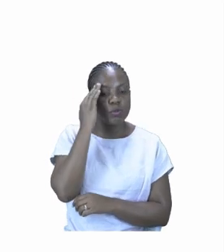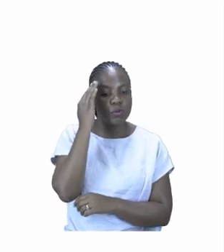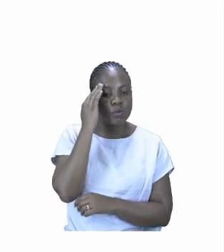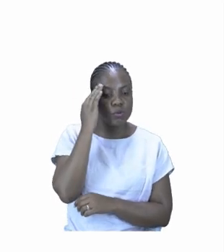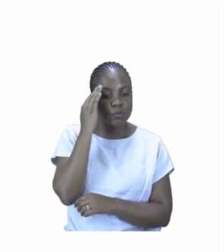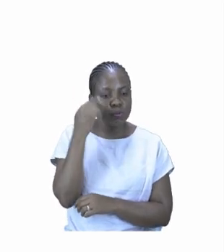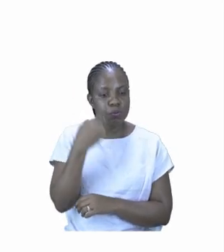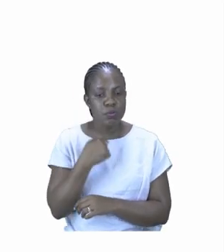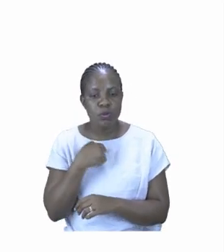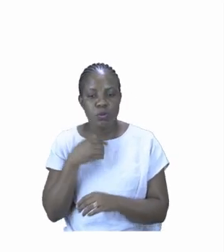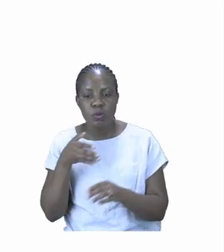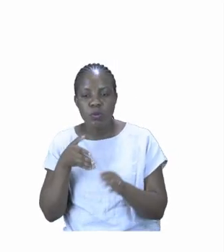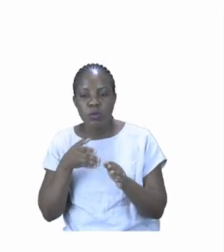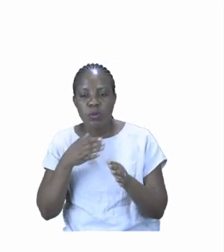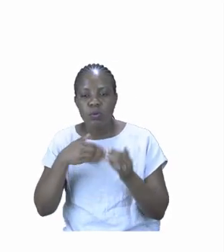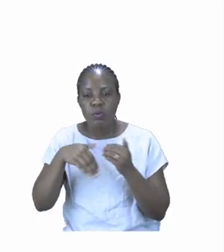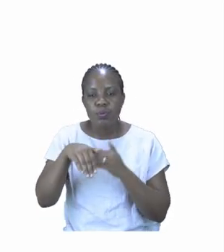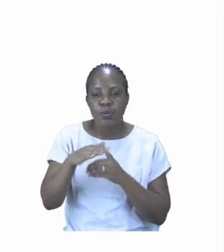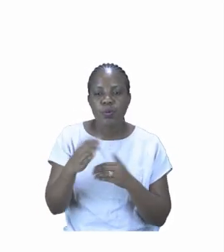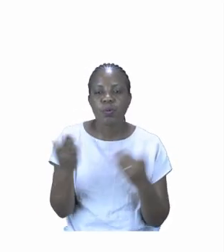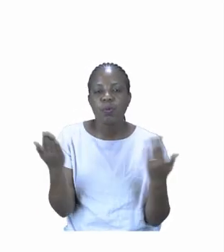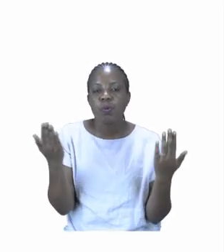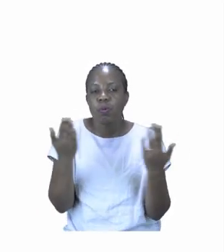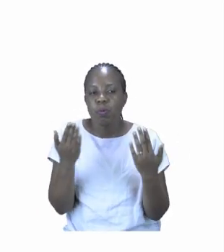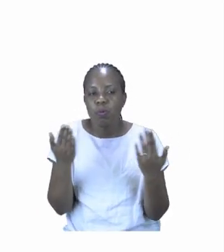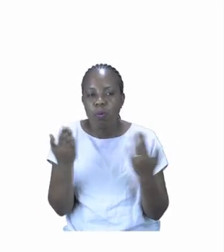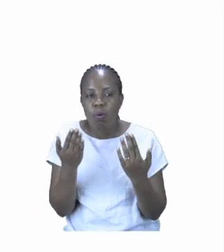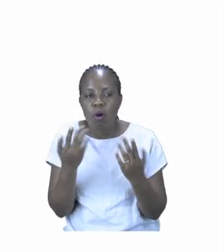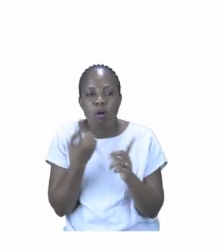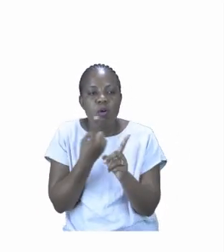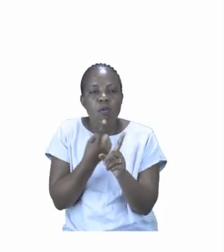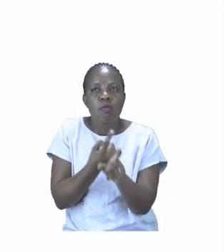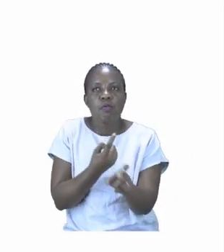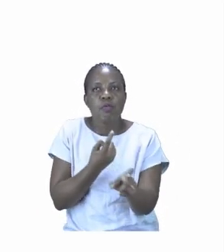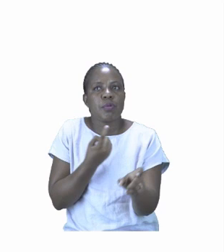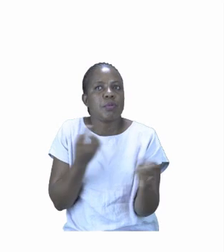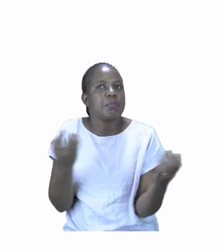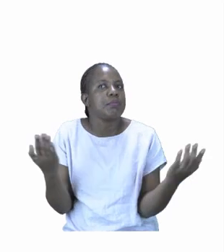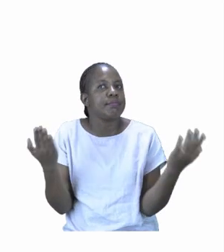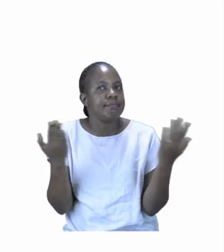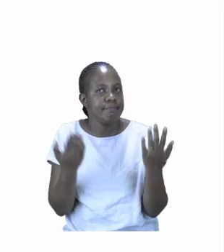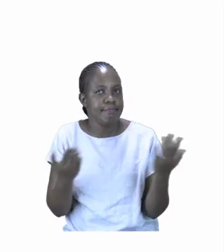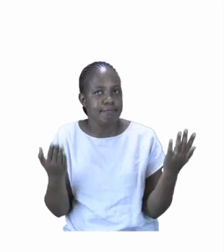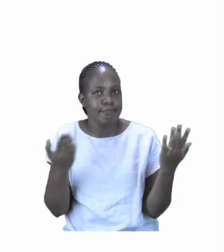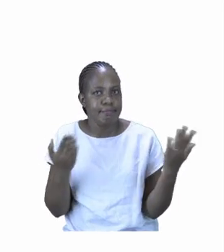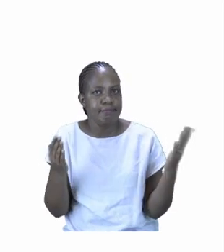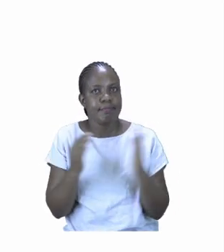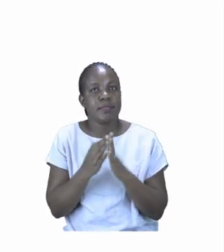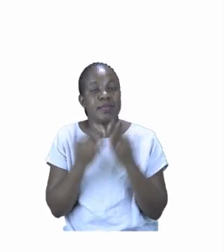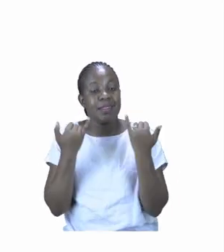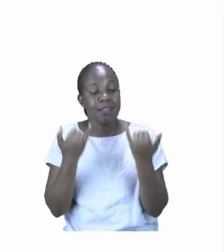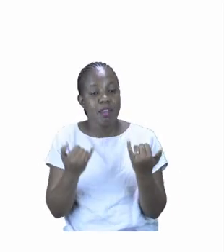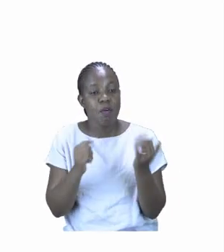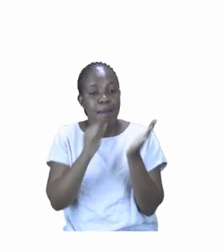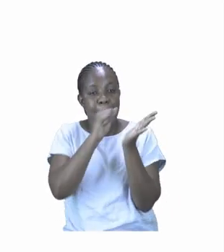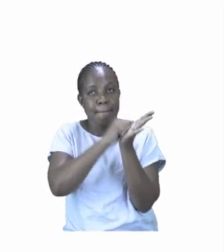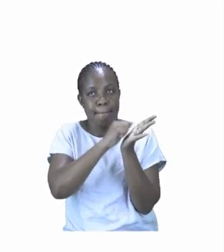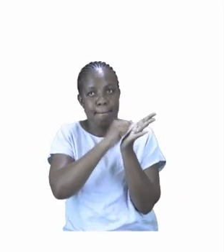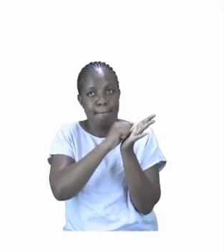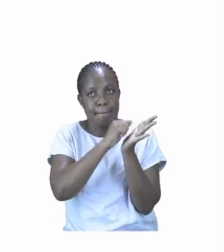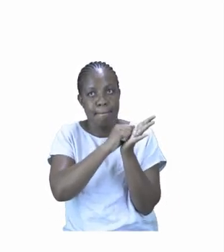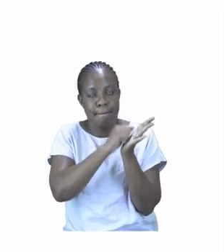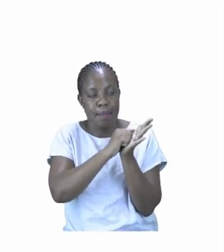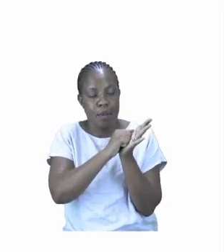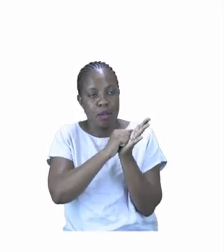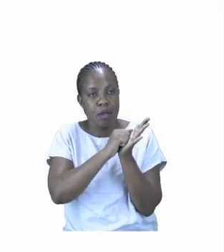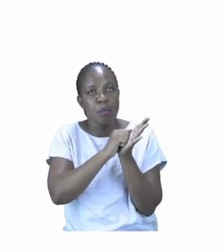says, read the directions below and add the details on the map. Now on the map you